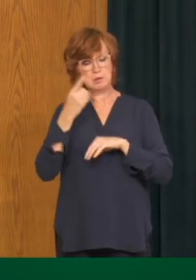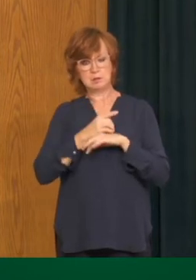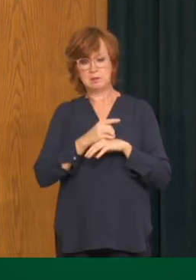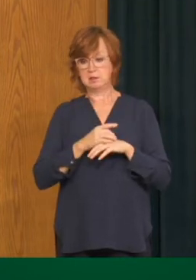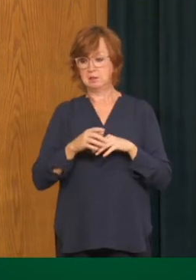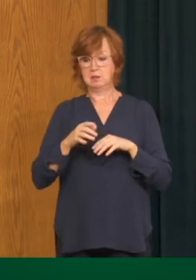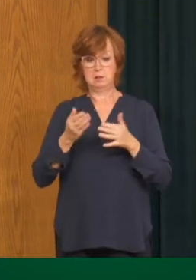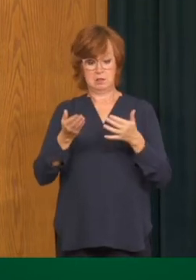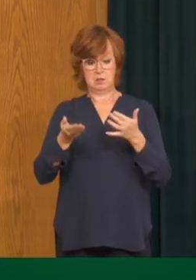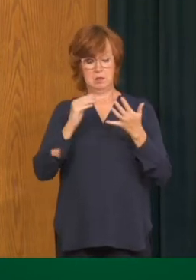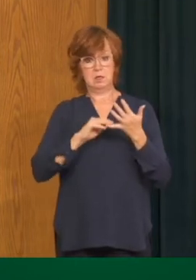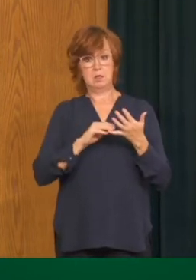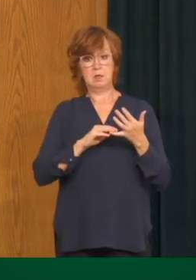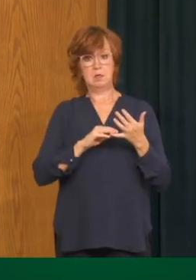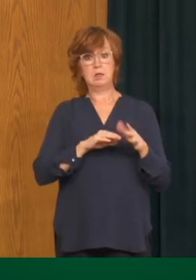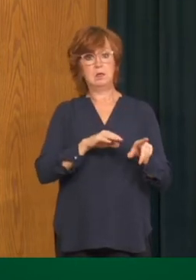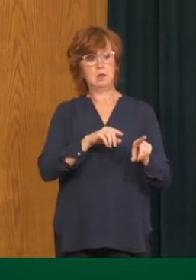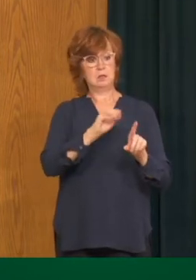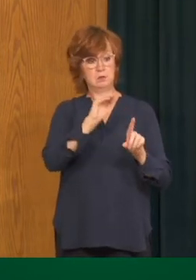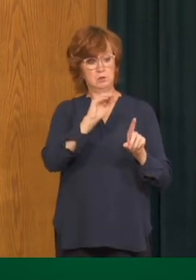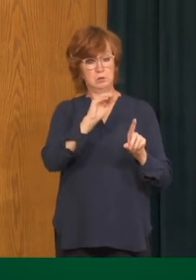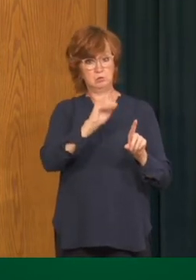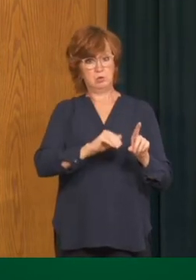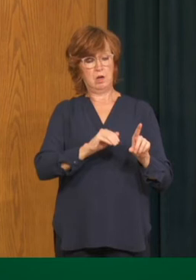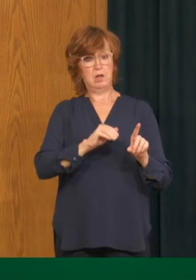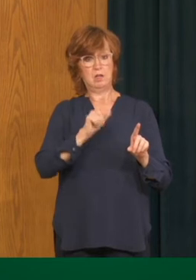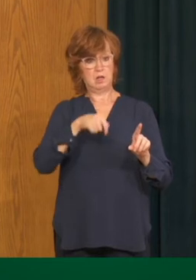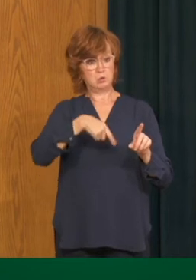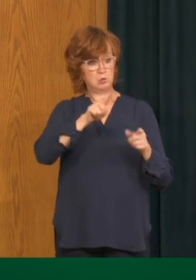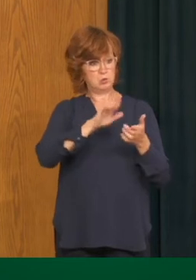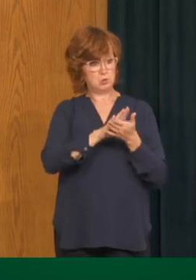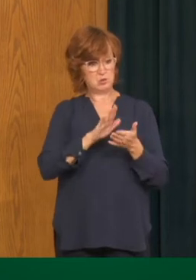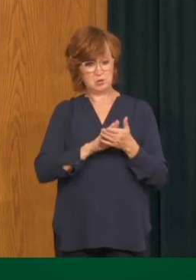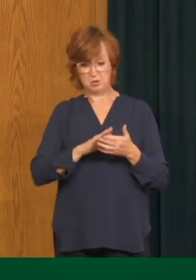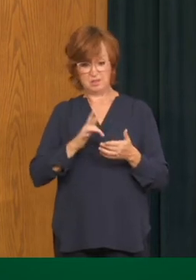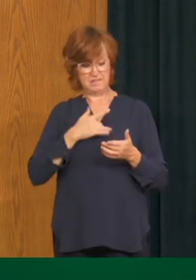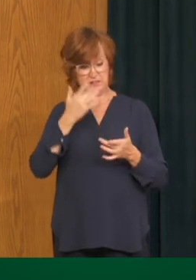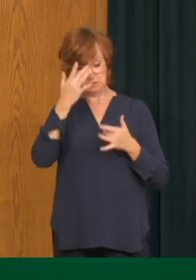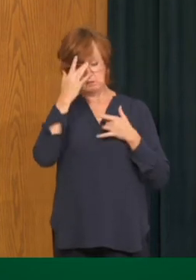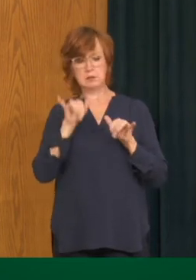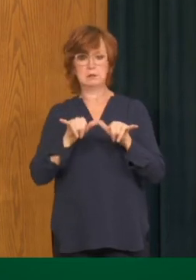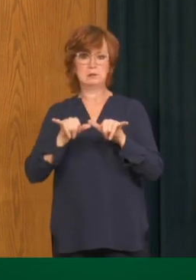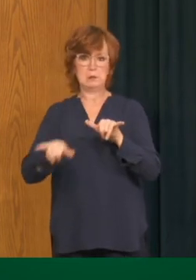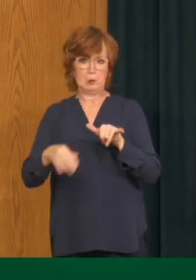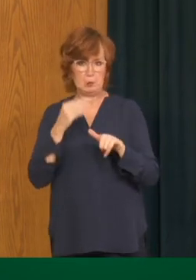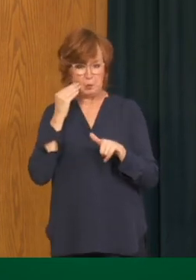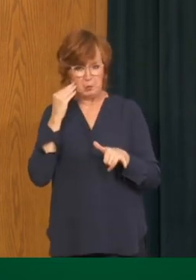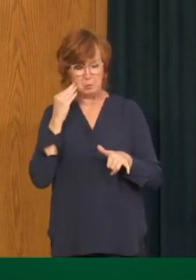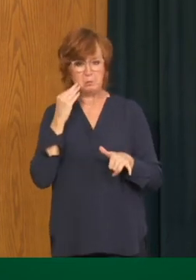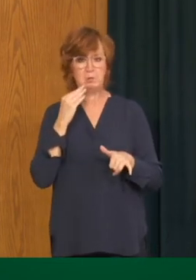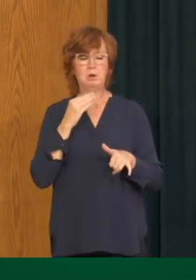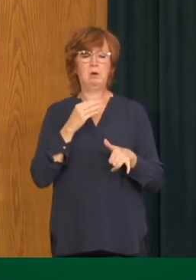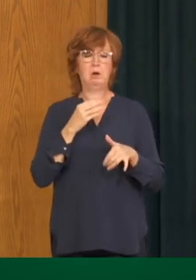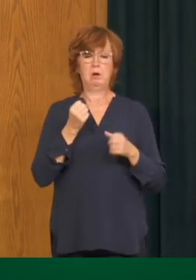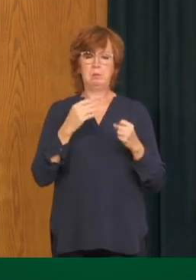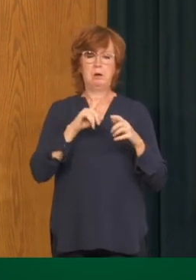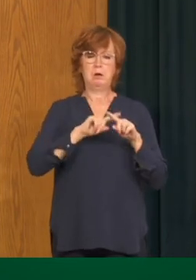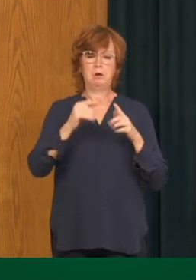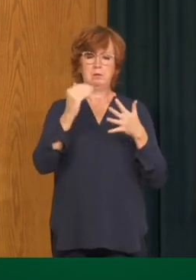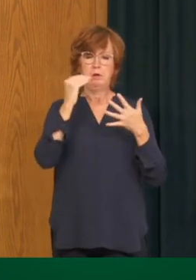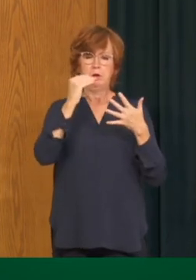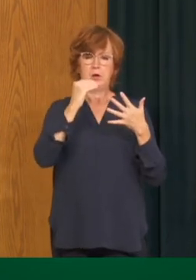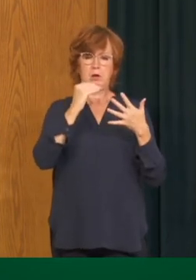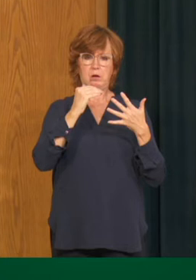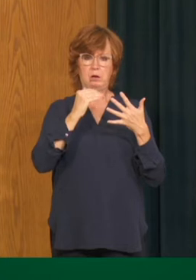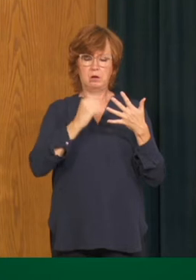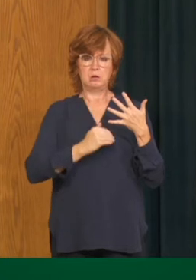child to school if the child is unwell. And then as an additional layer of precaution, as schools reopen, most if not all schools